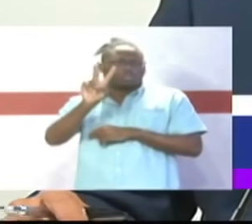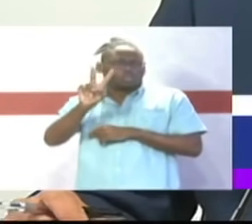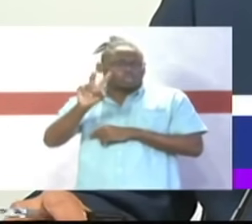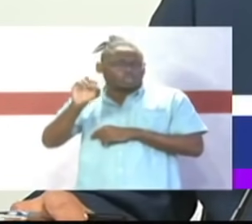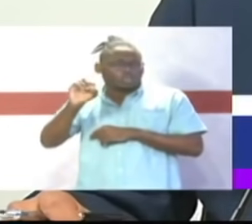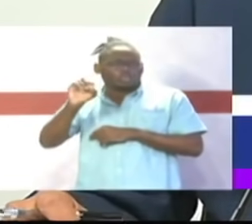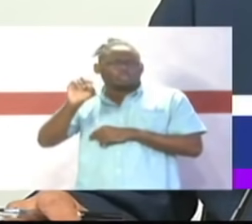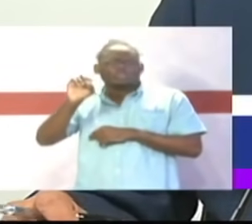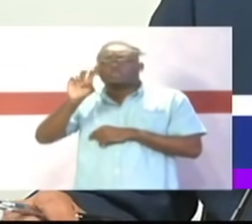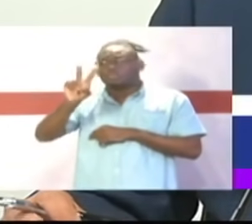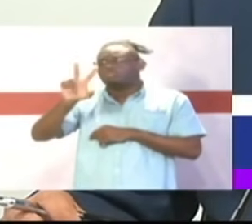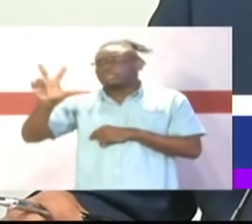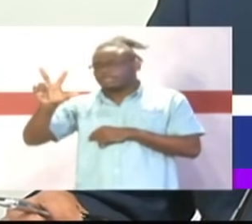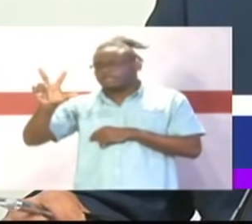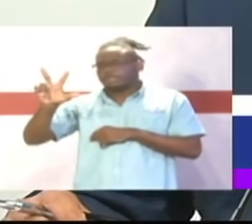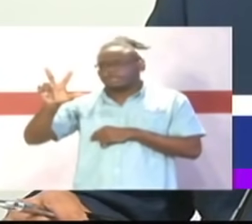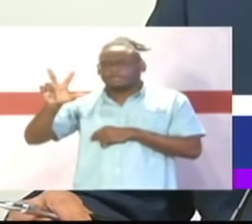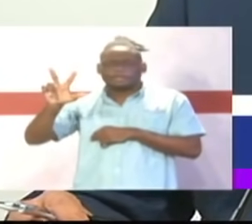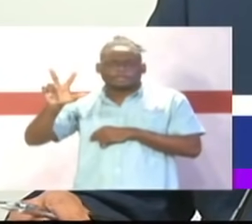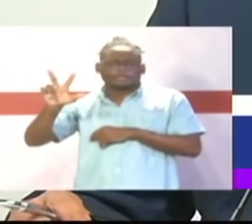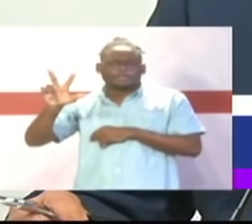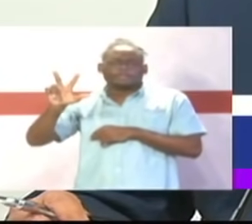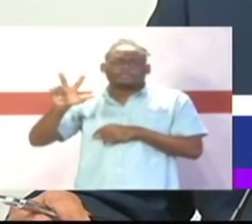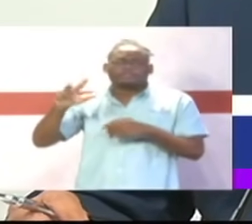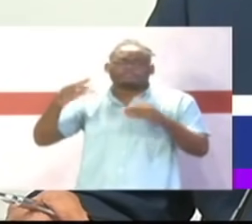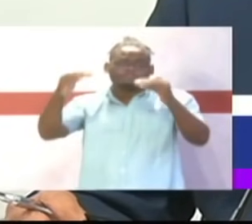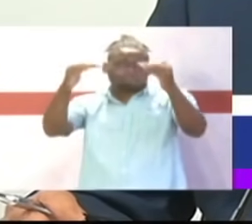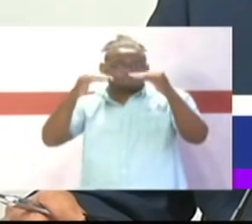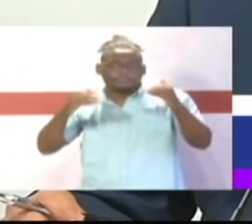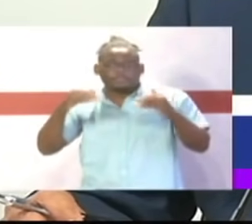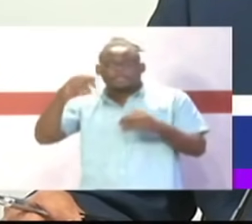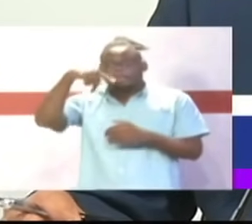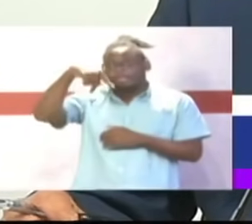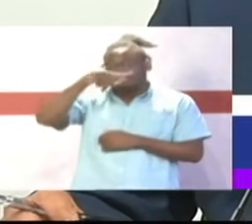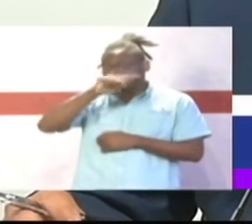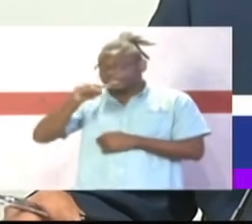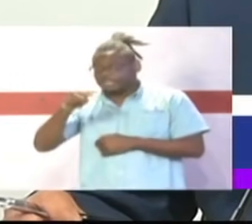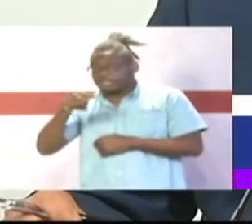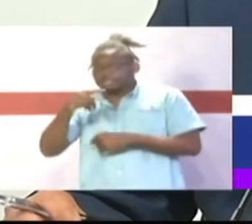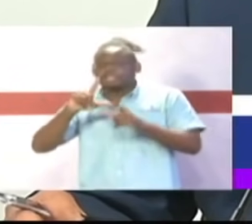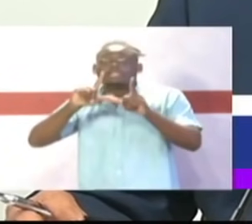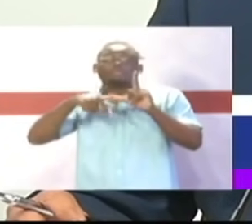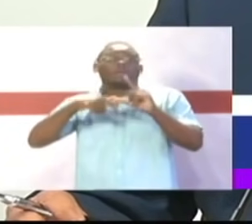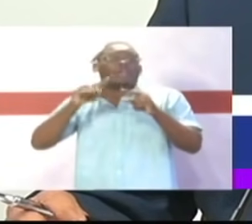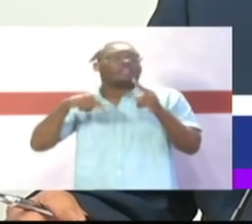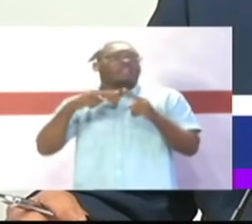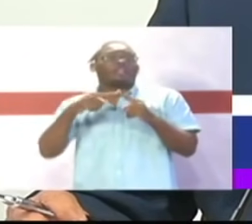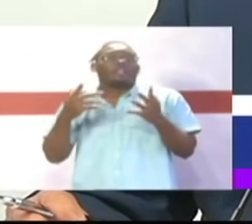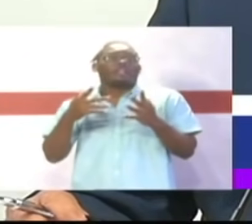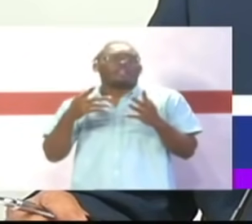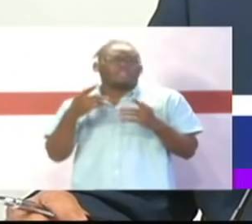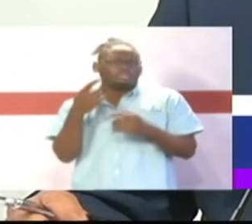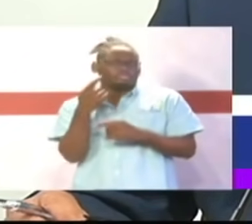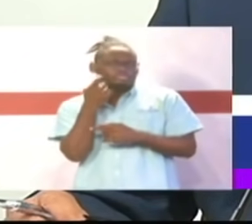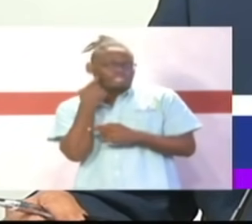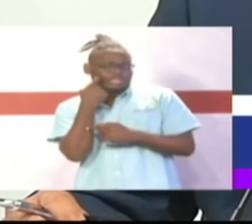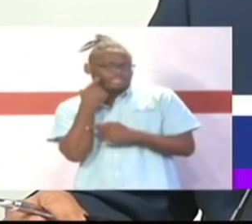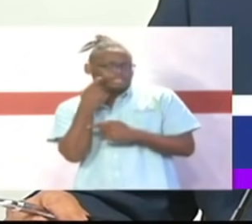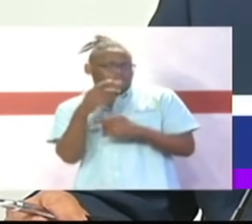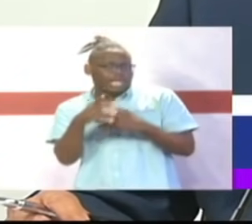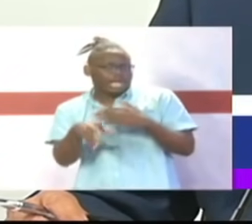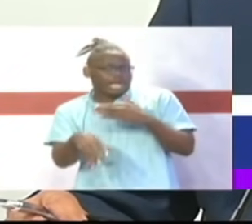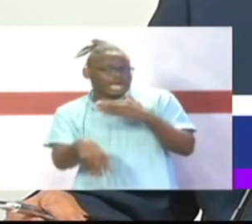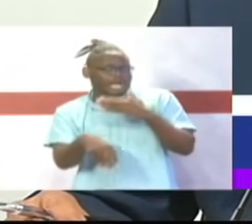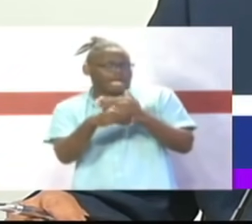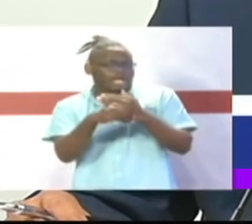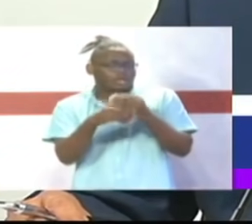2023. The Pfizer vaccines, they have been granted an extended lifespan,